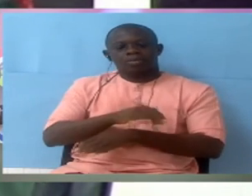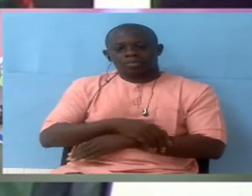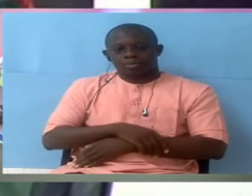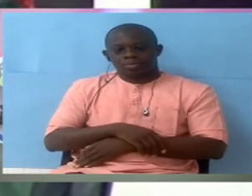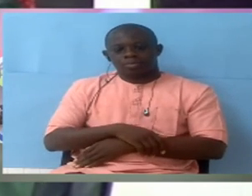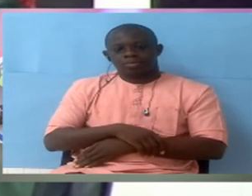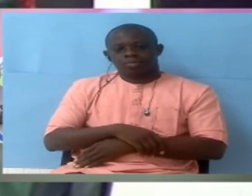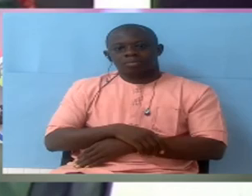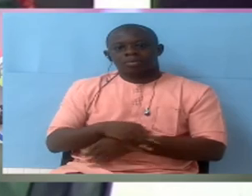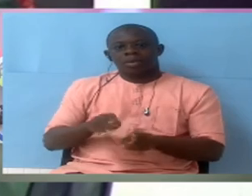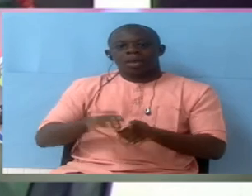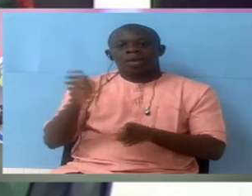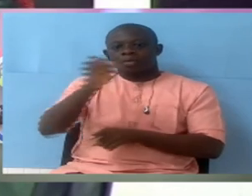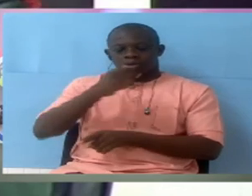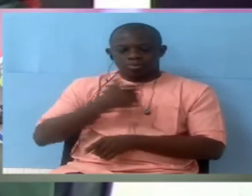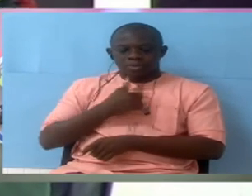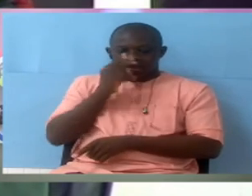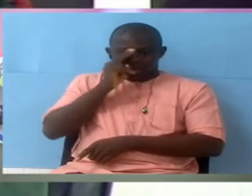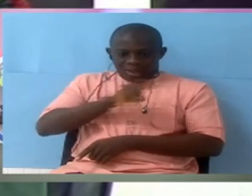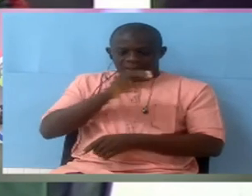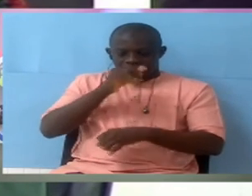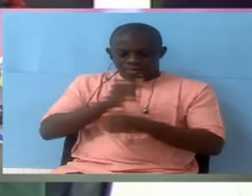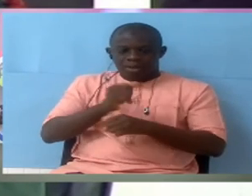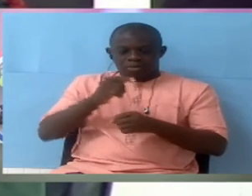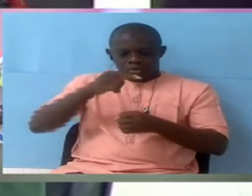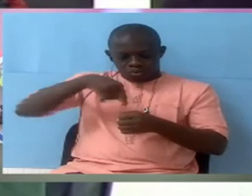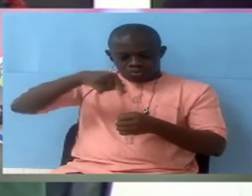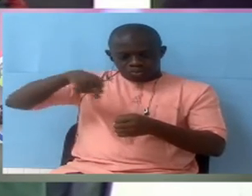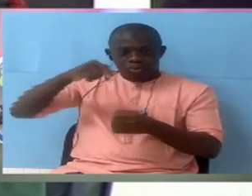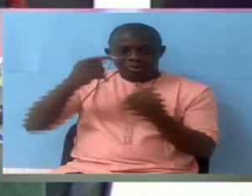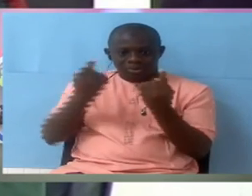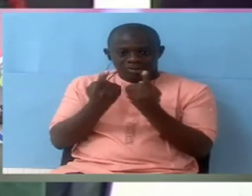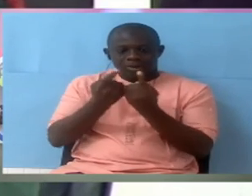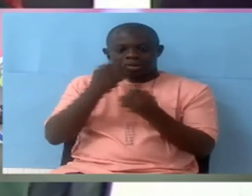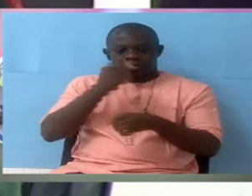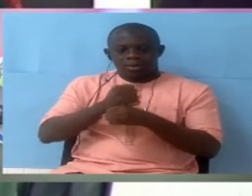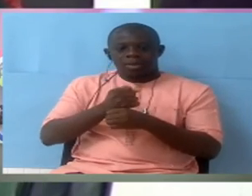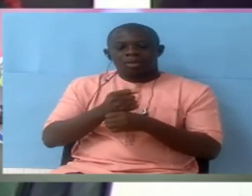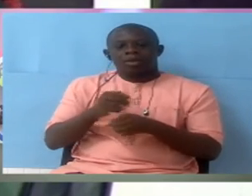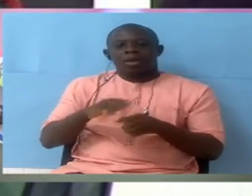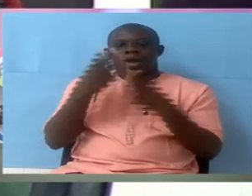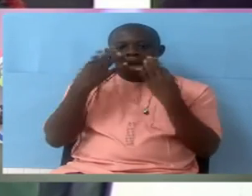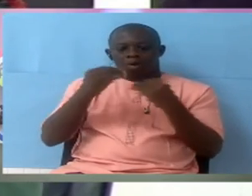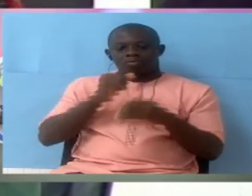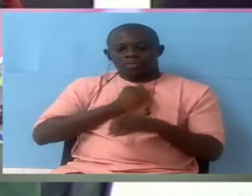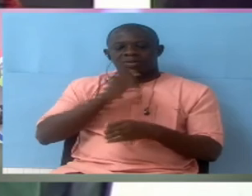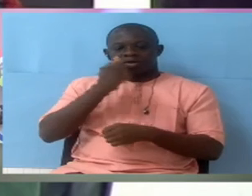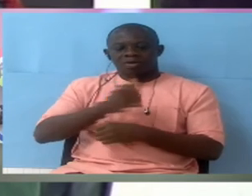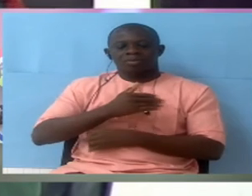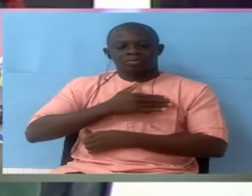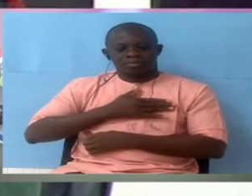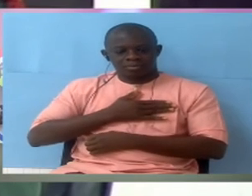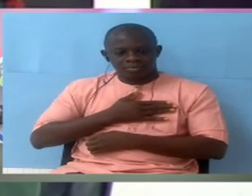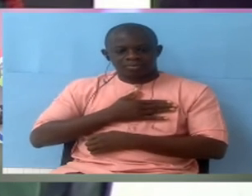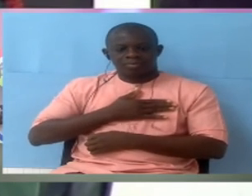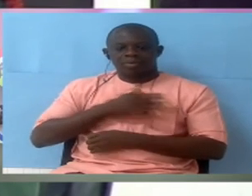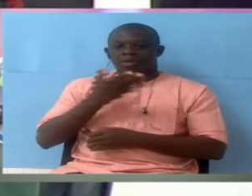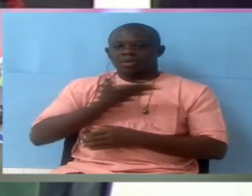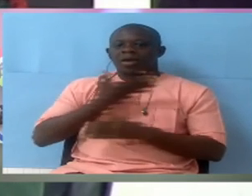Because I was able to create a hole. Nik fexé won na be def fa pa. That is how I was breathing. Ci la munon di